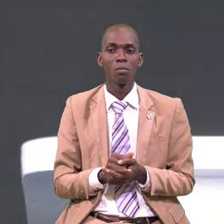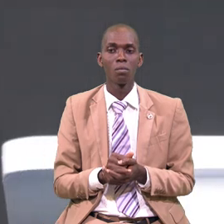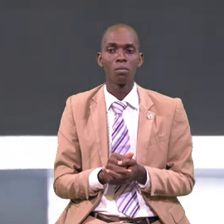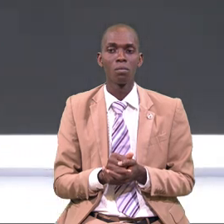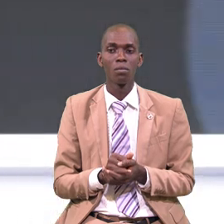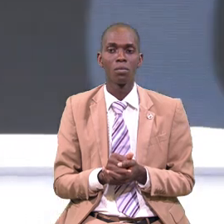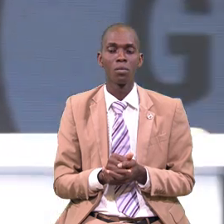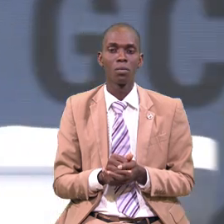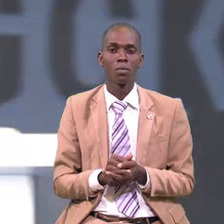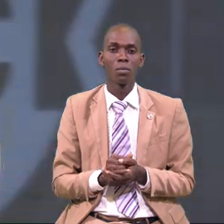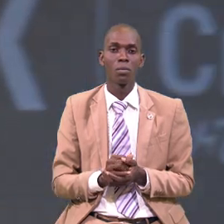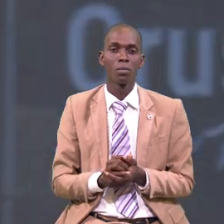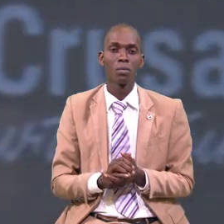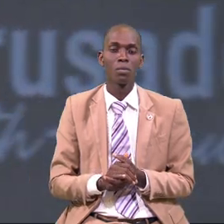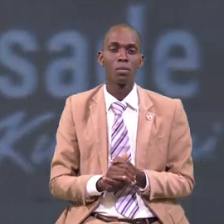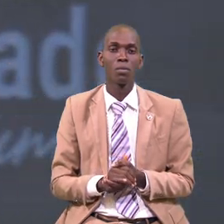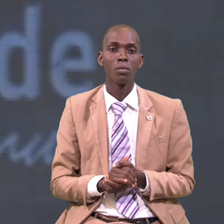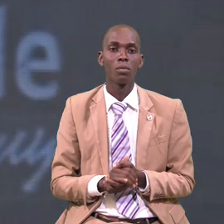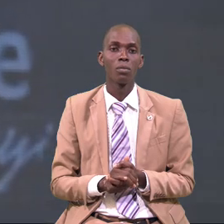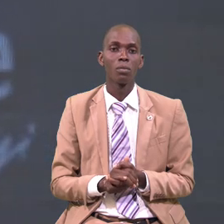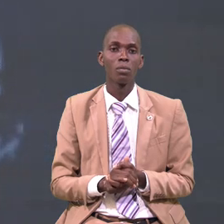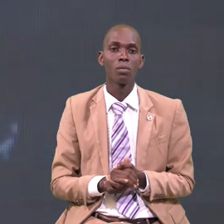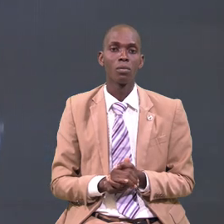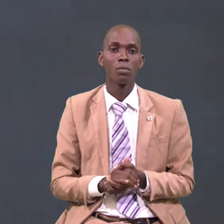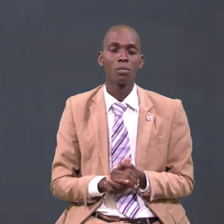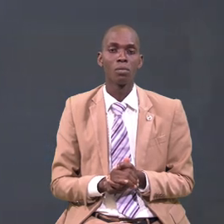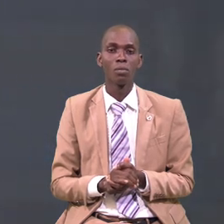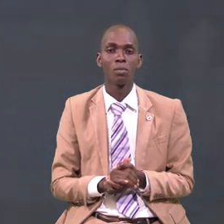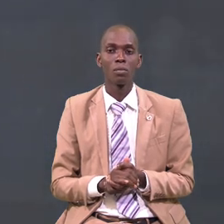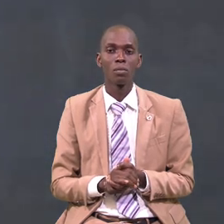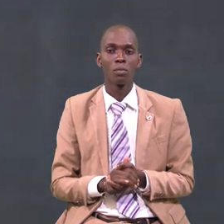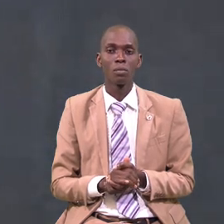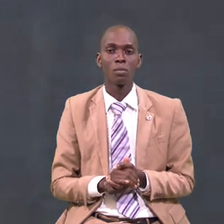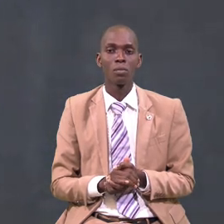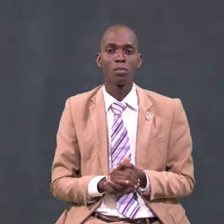are some earthly places we cannot find you.